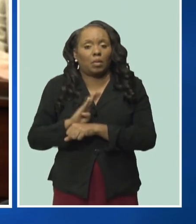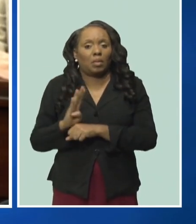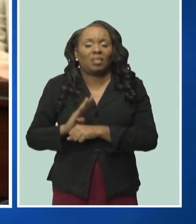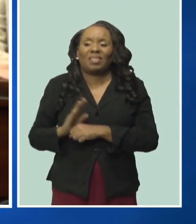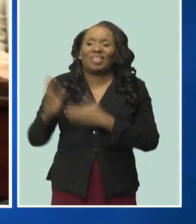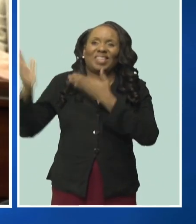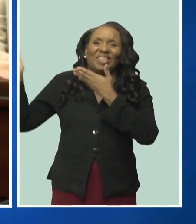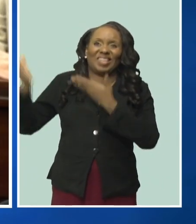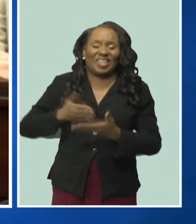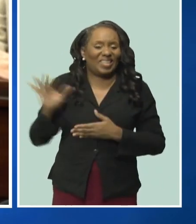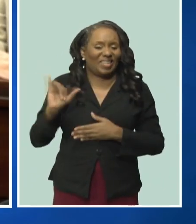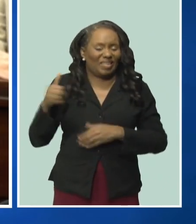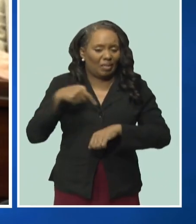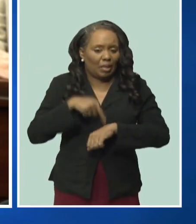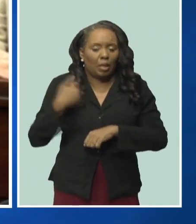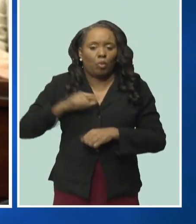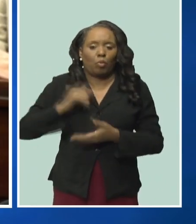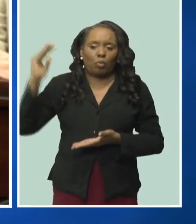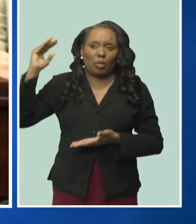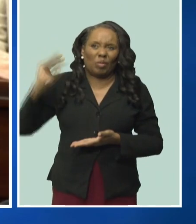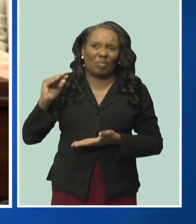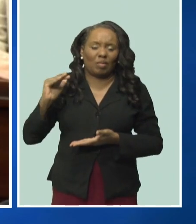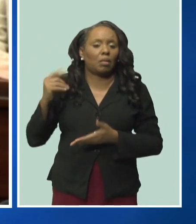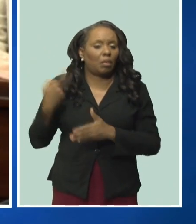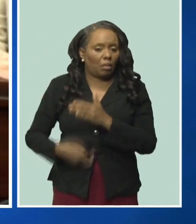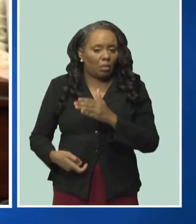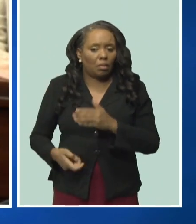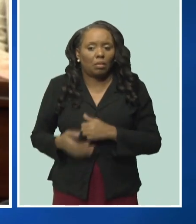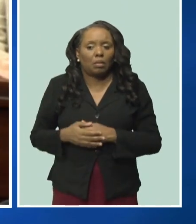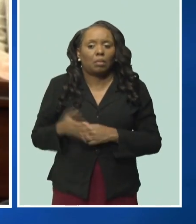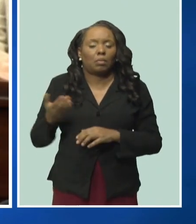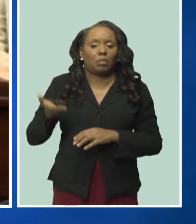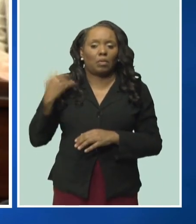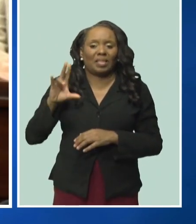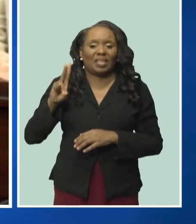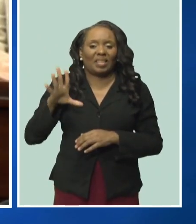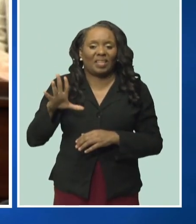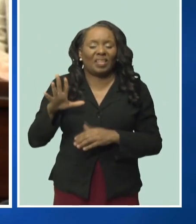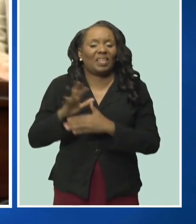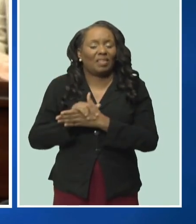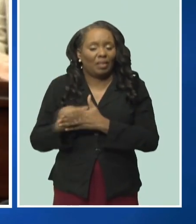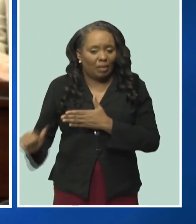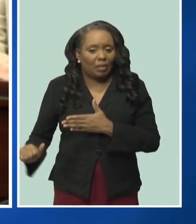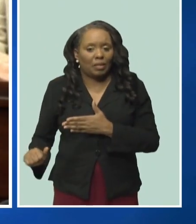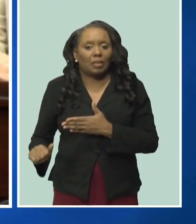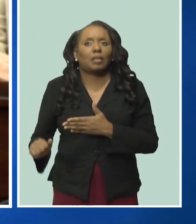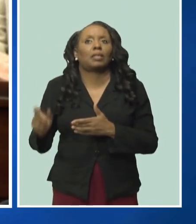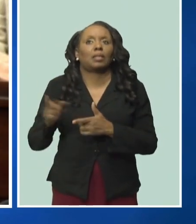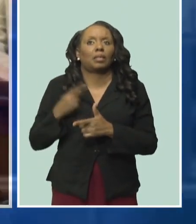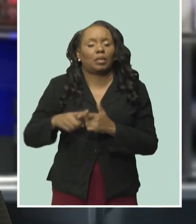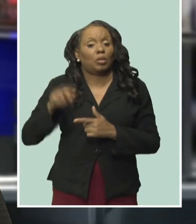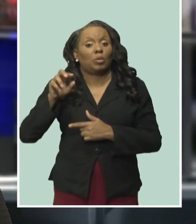container around the same time that we reduced our prices from $75 per 40-foot container to